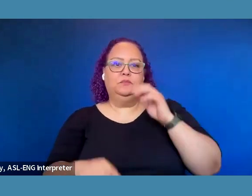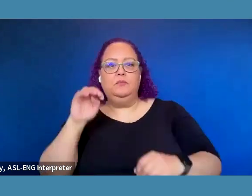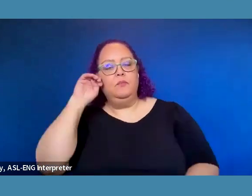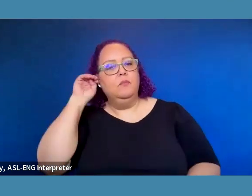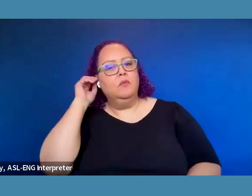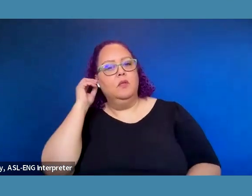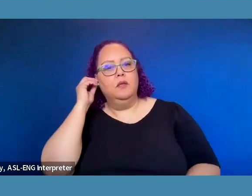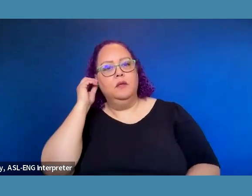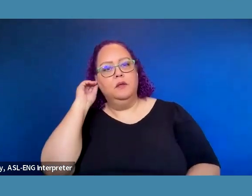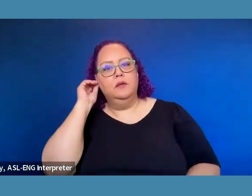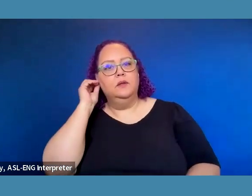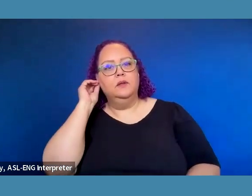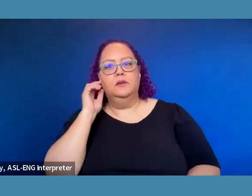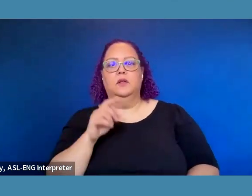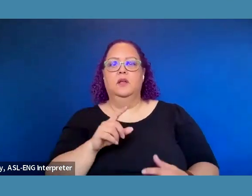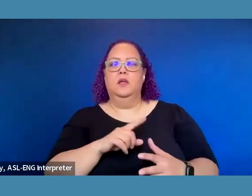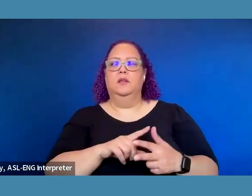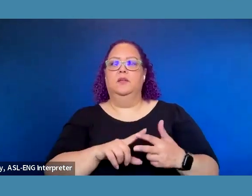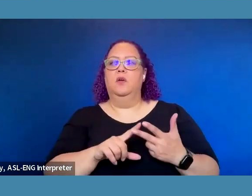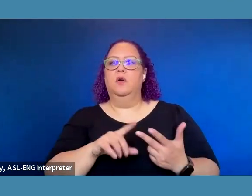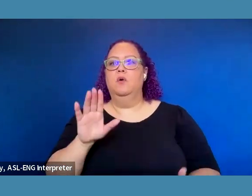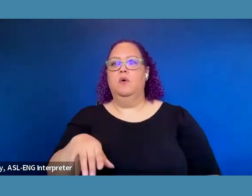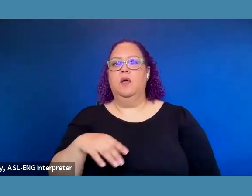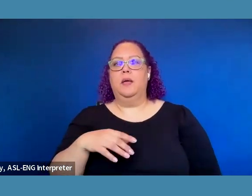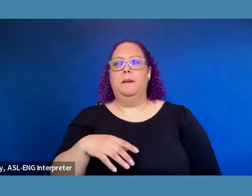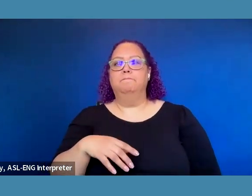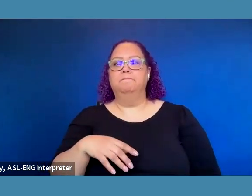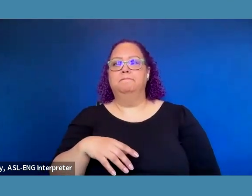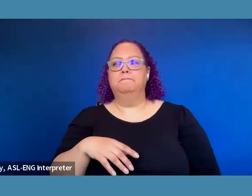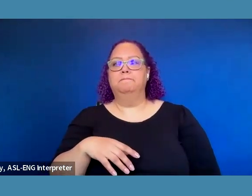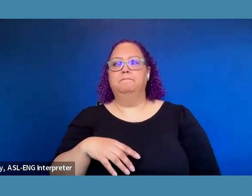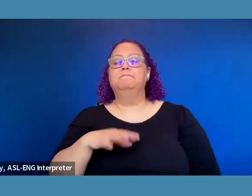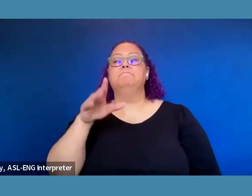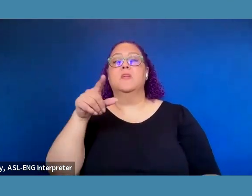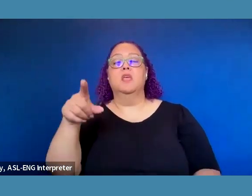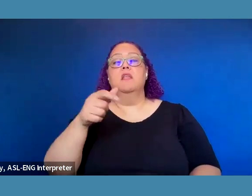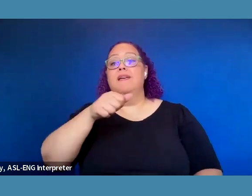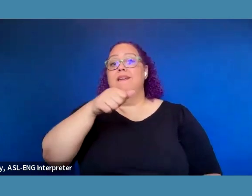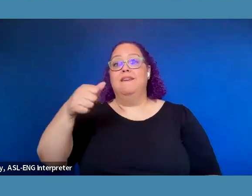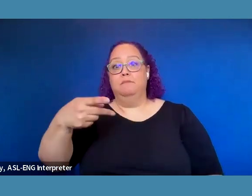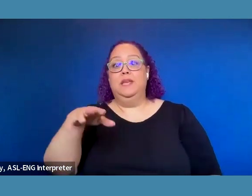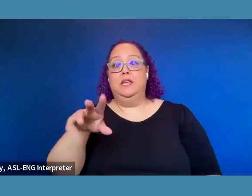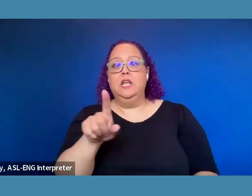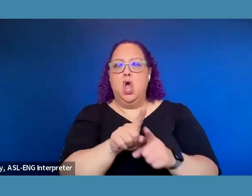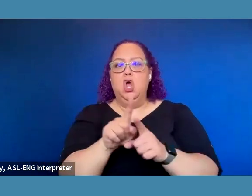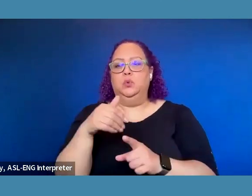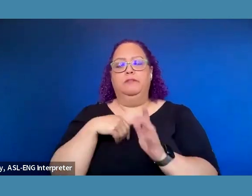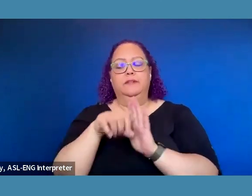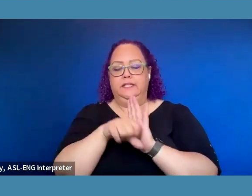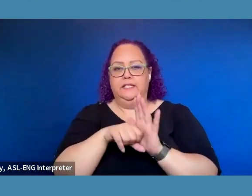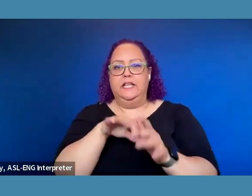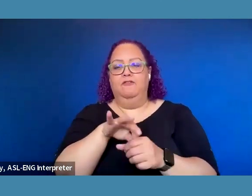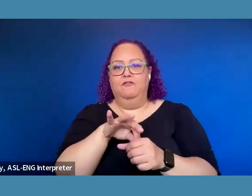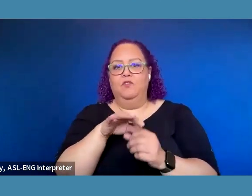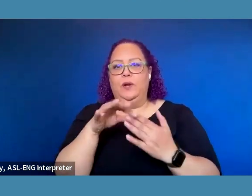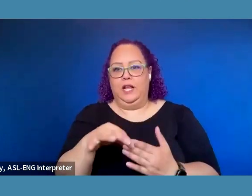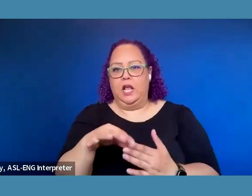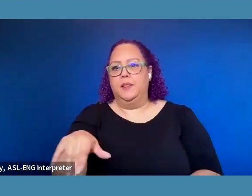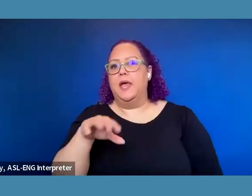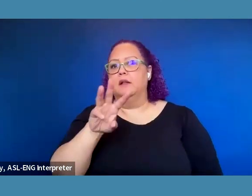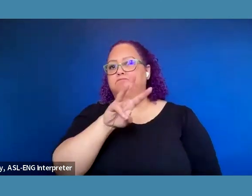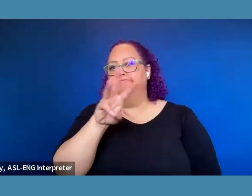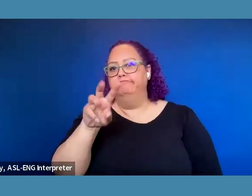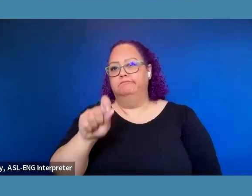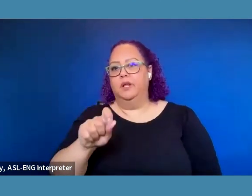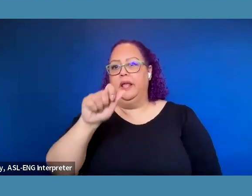/voting, or maybe backslash, I don't know. And then we also have a great state voting guide from